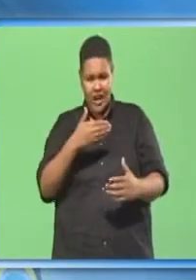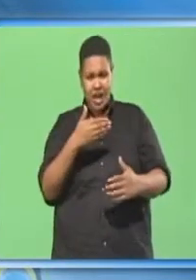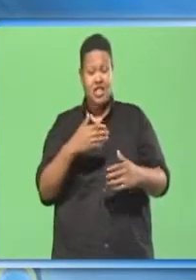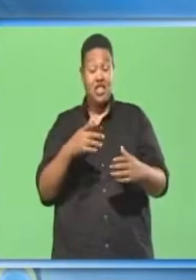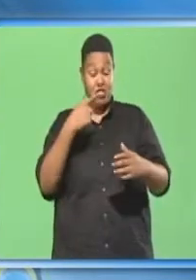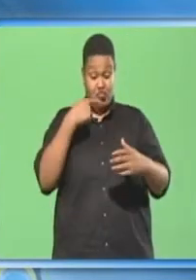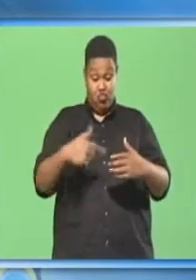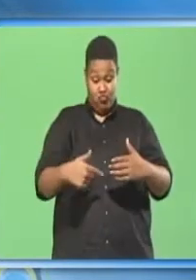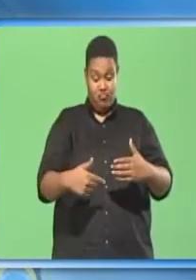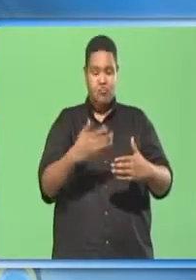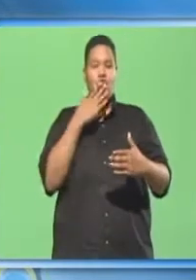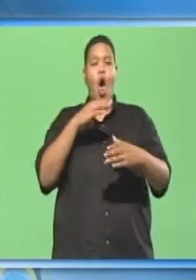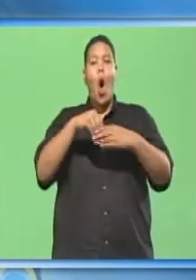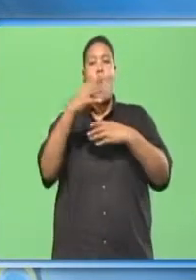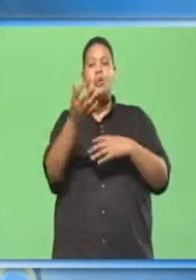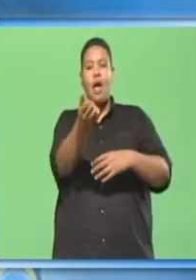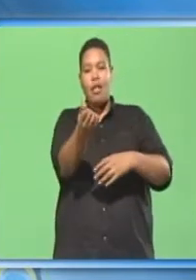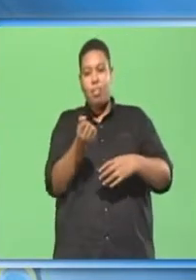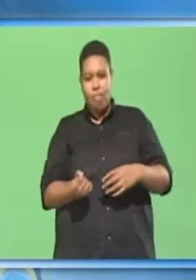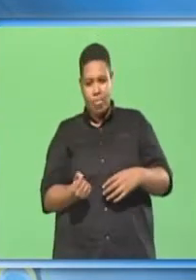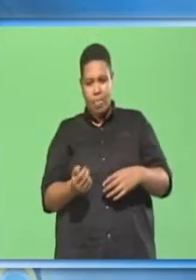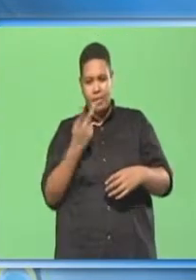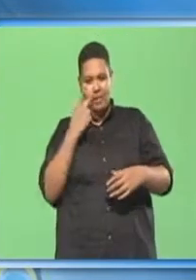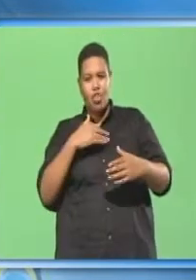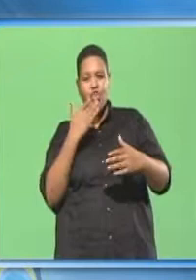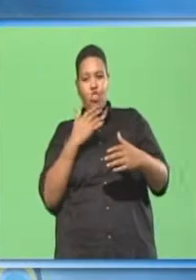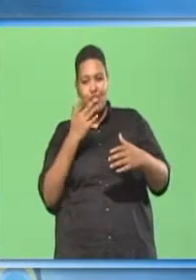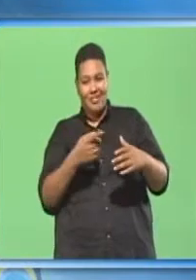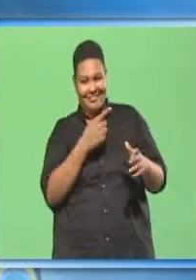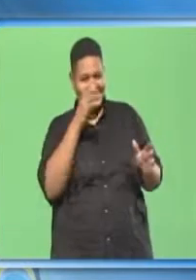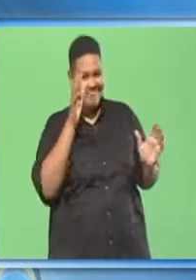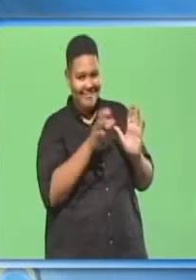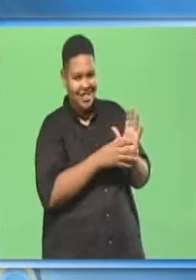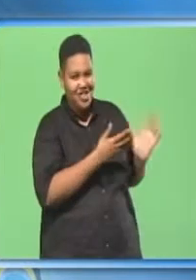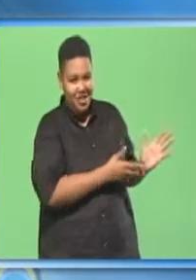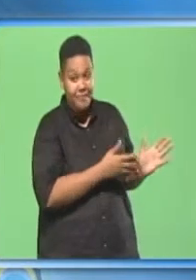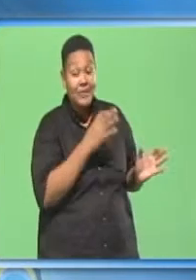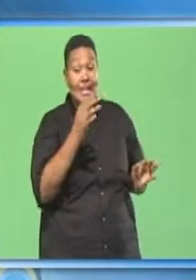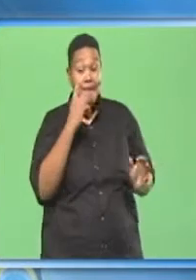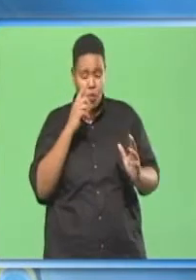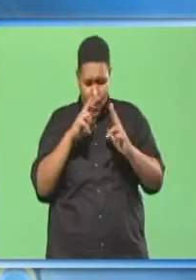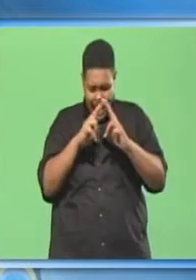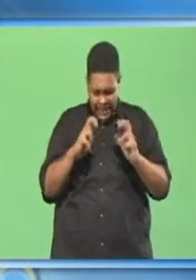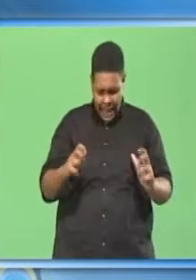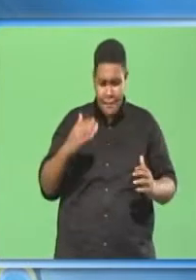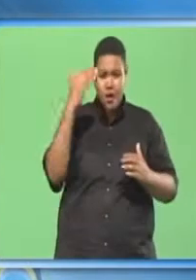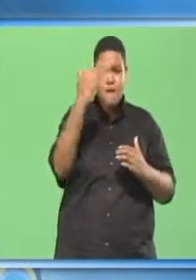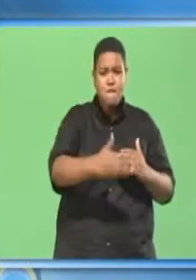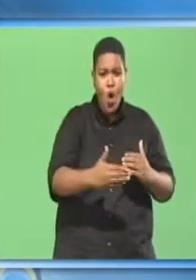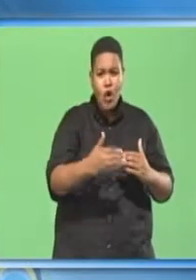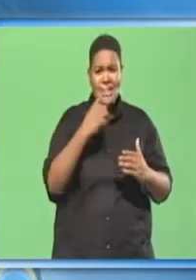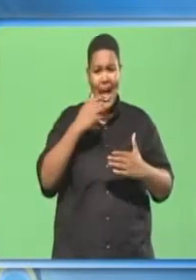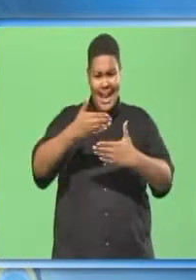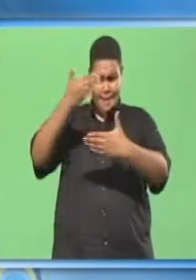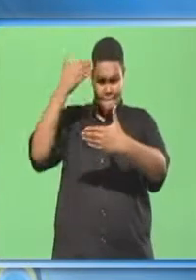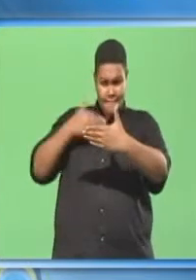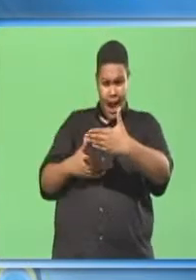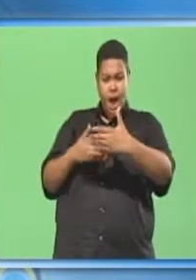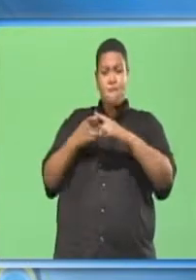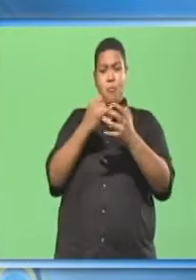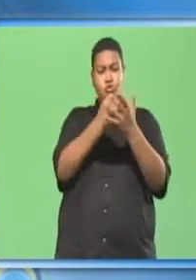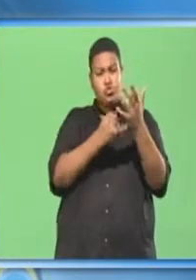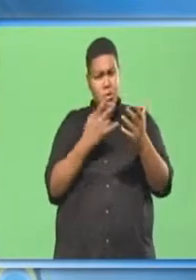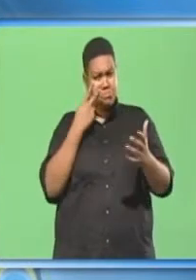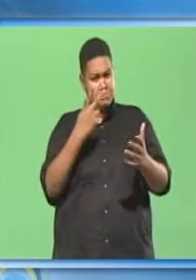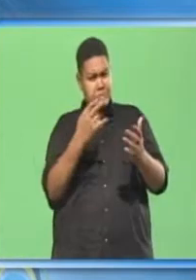rest on the outside of the carcass. If we examine the front elevation and the end elevation from the drawings of